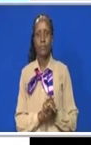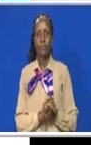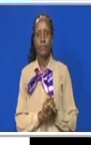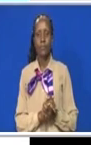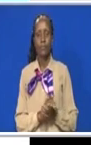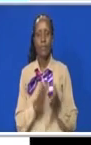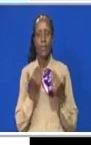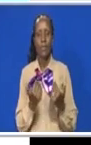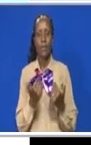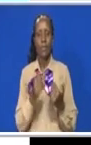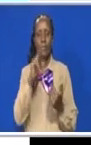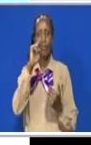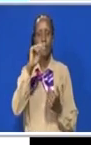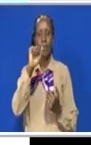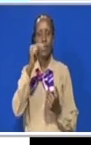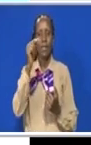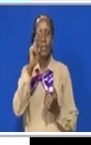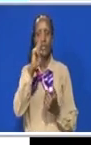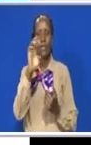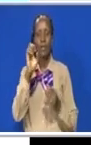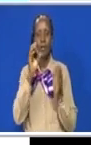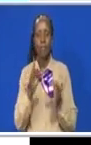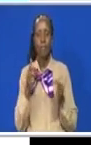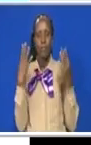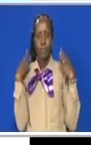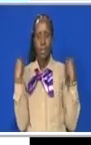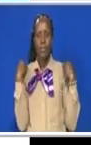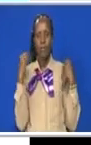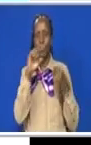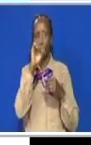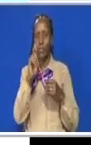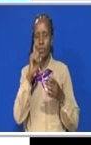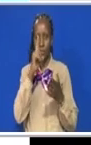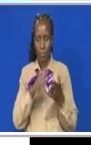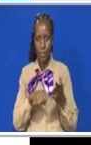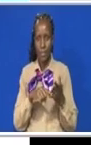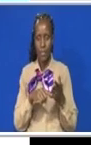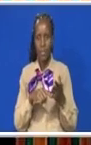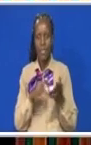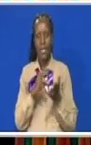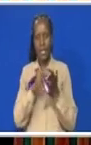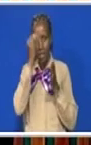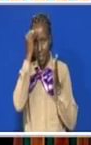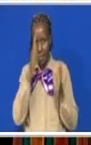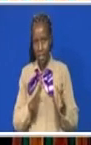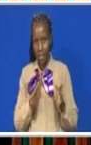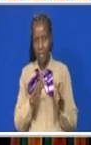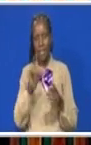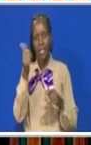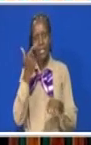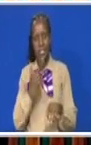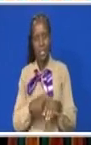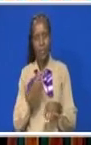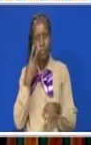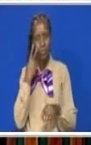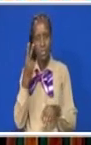What is the nature of practical question? Learner, anytime you come across a practical question,